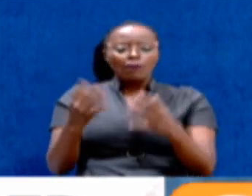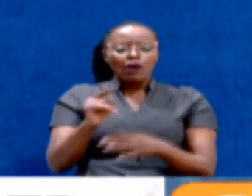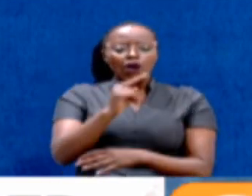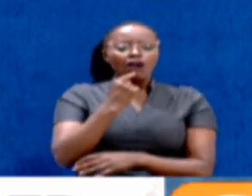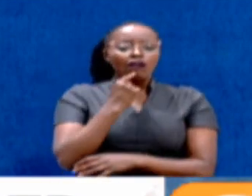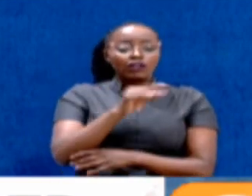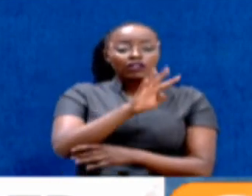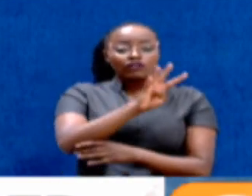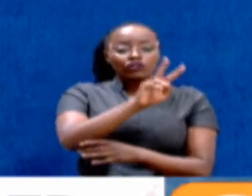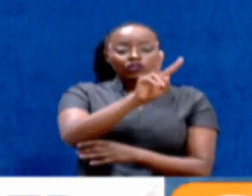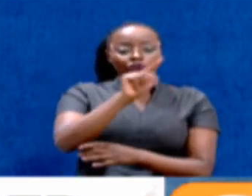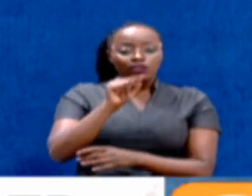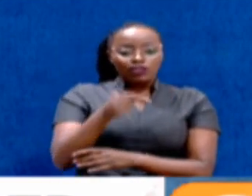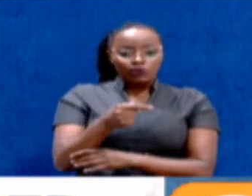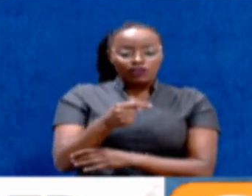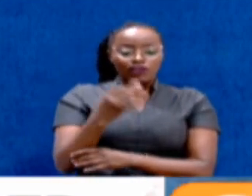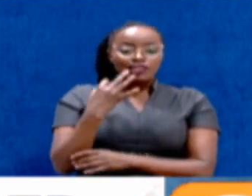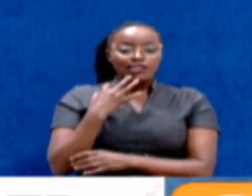is